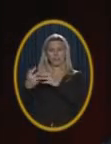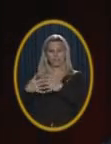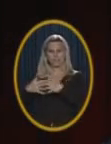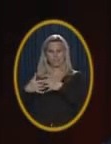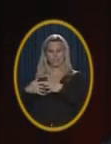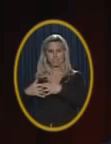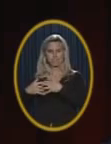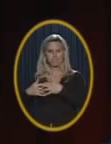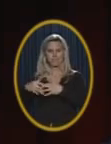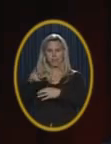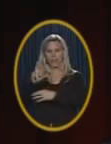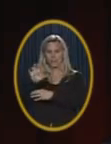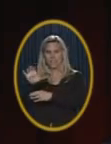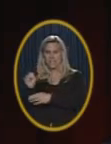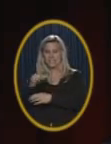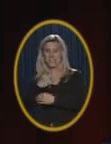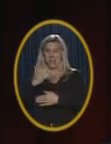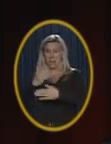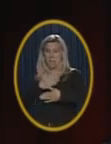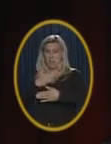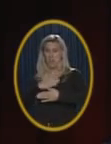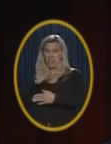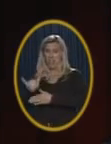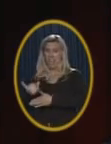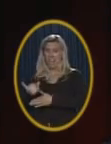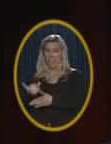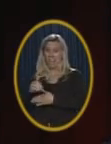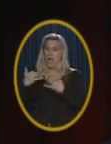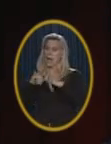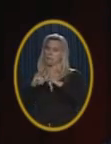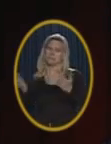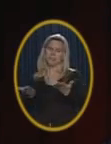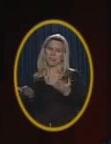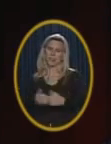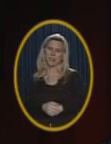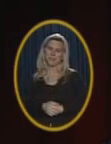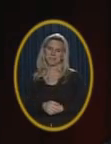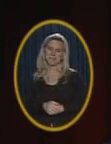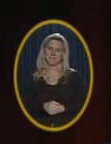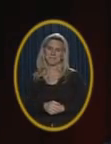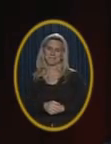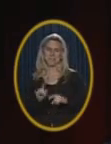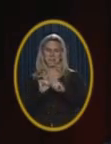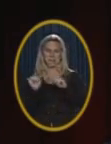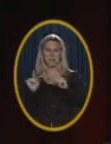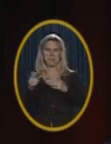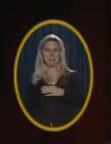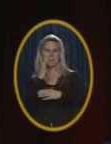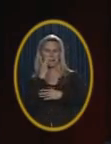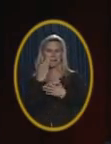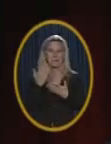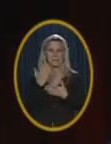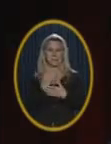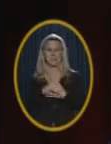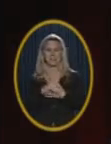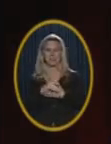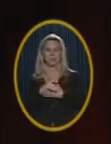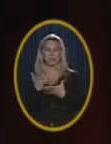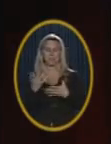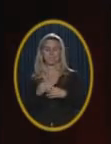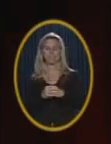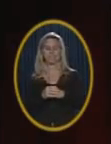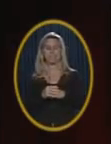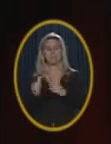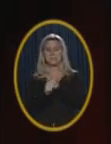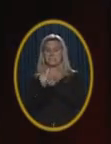we fired RCS, and I breathed monomethyl hydrazine, and I'm still here. But, you know, so take it with a grain of salt. But